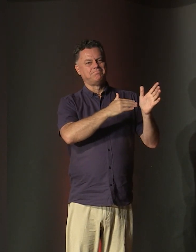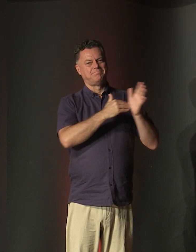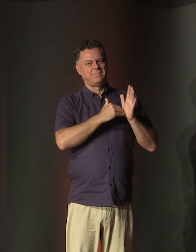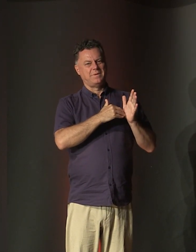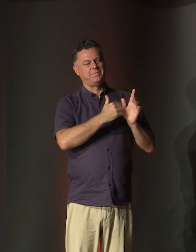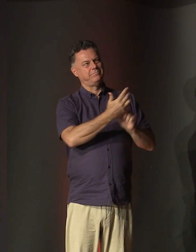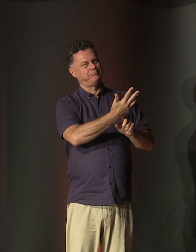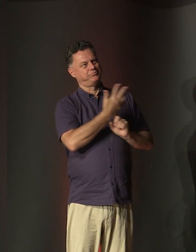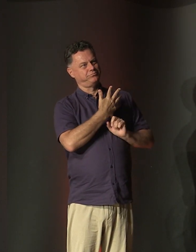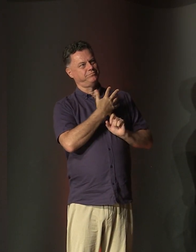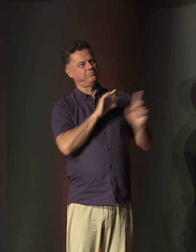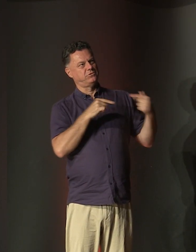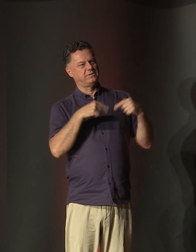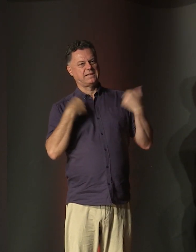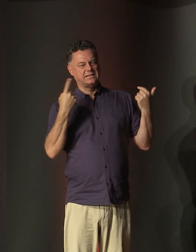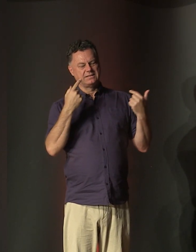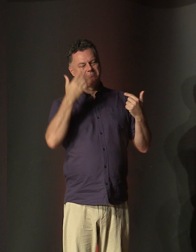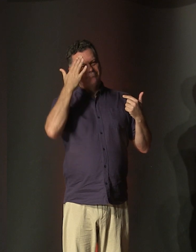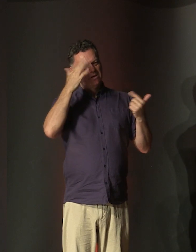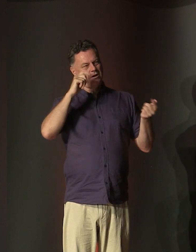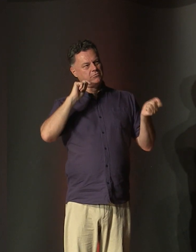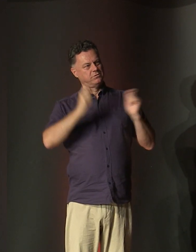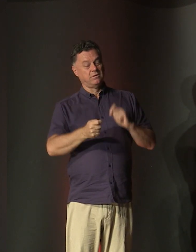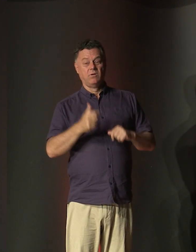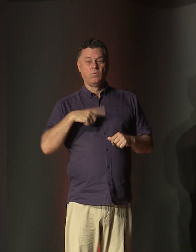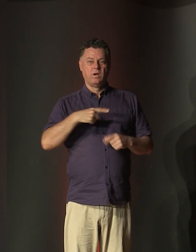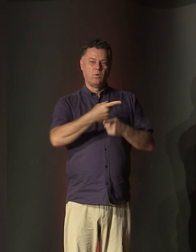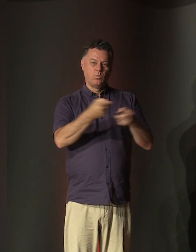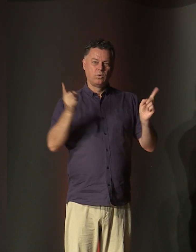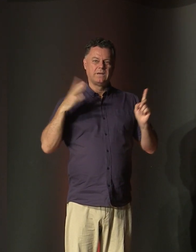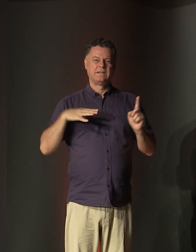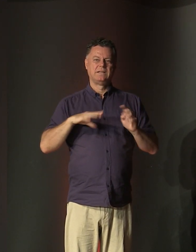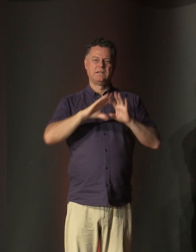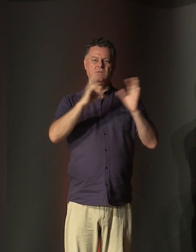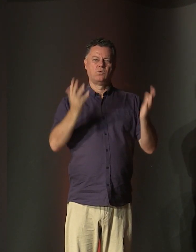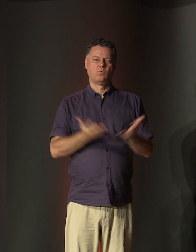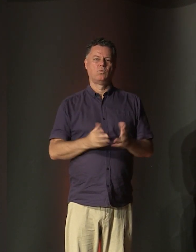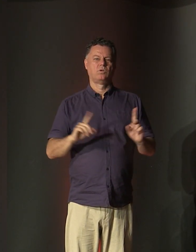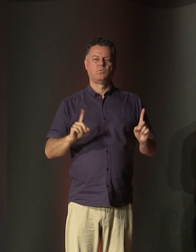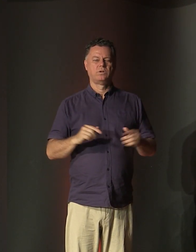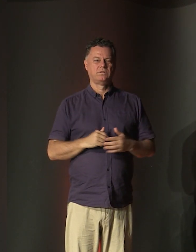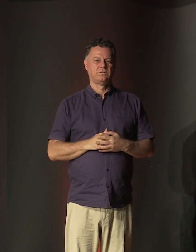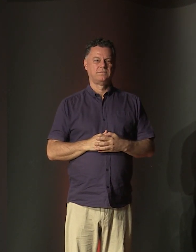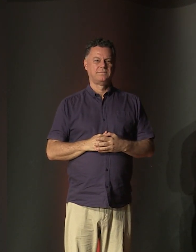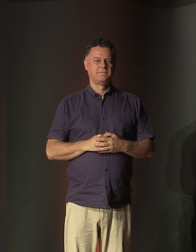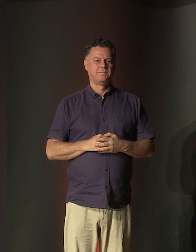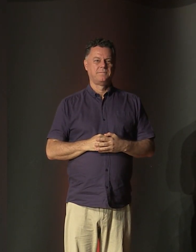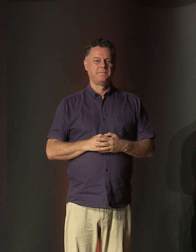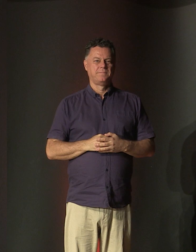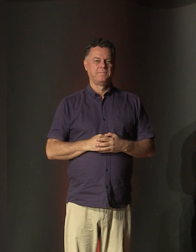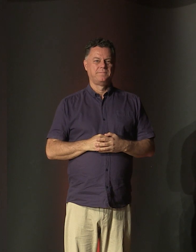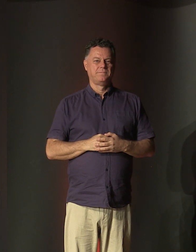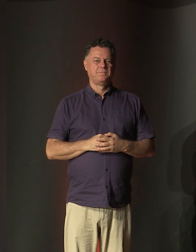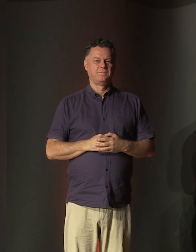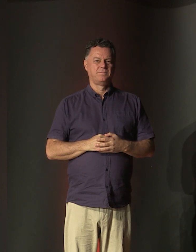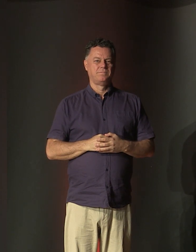us because we need a world for all people